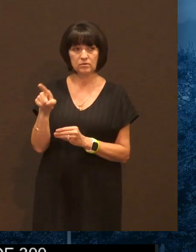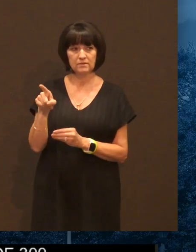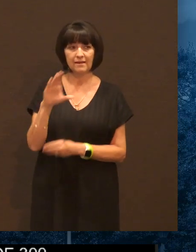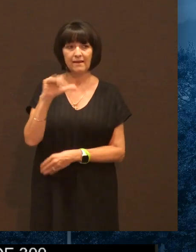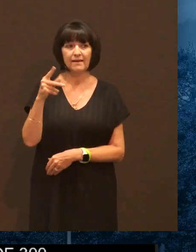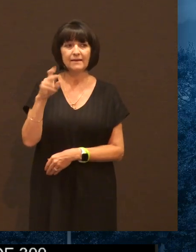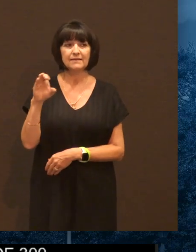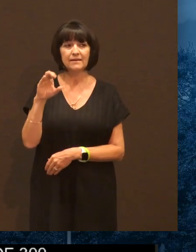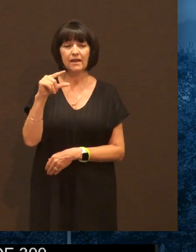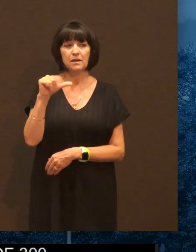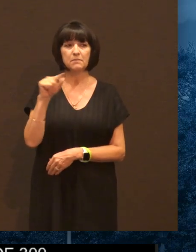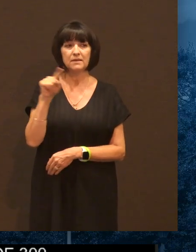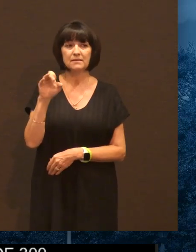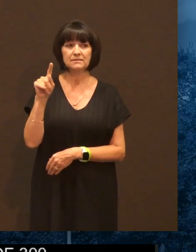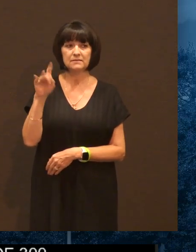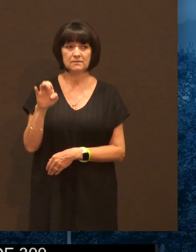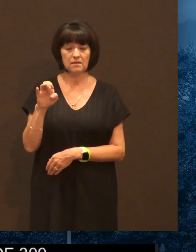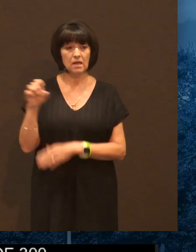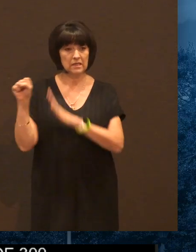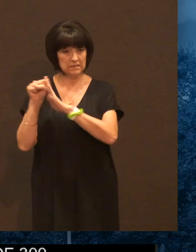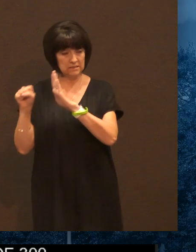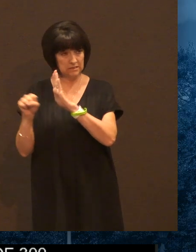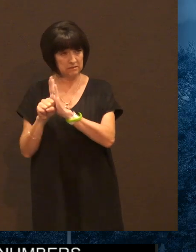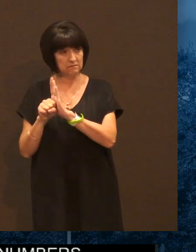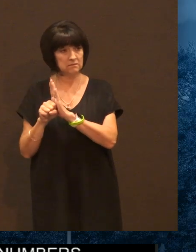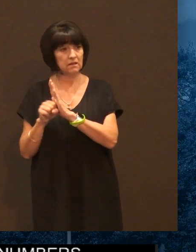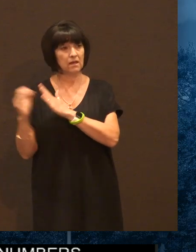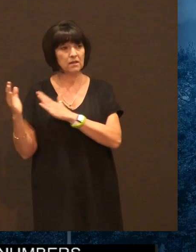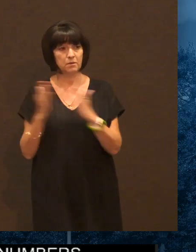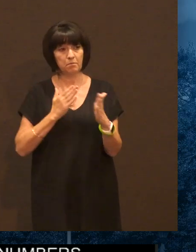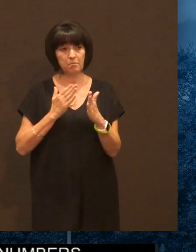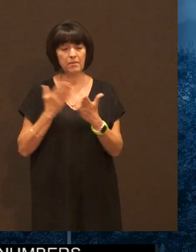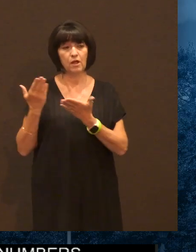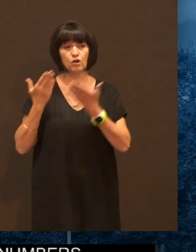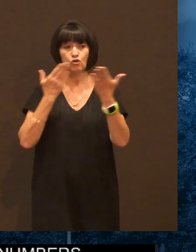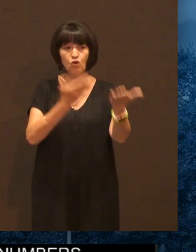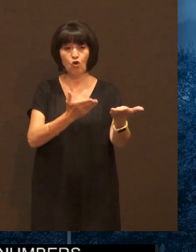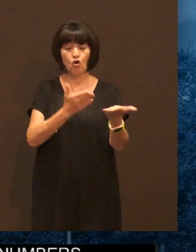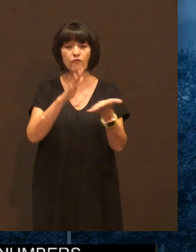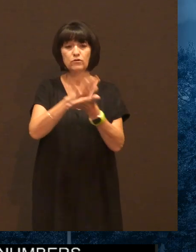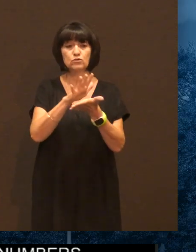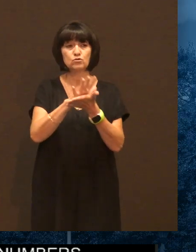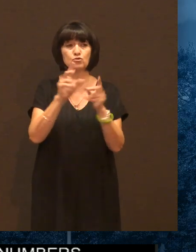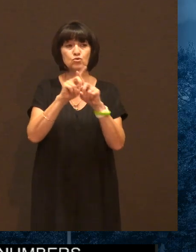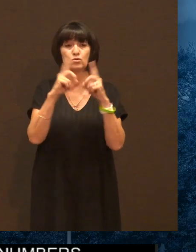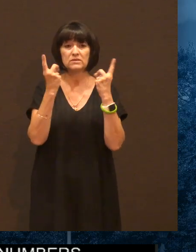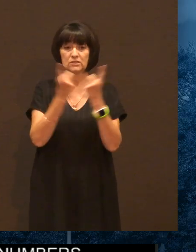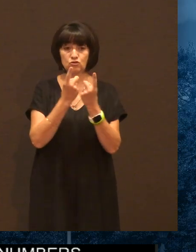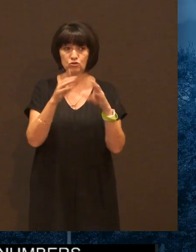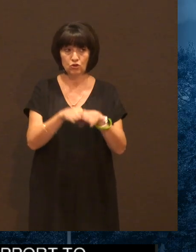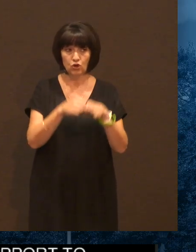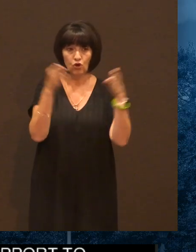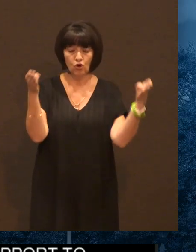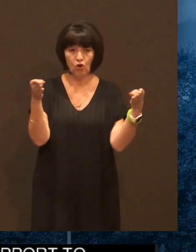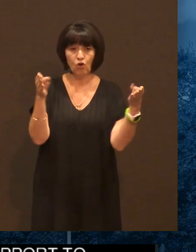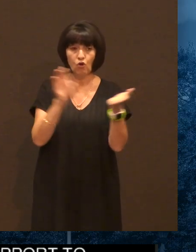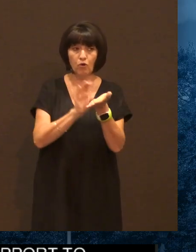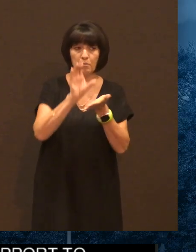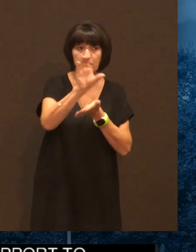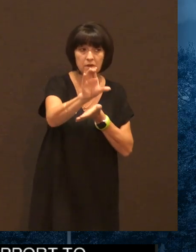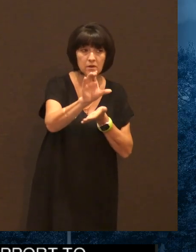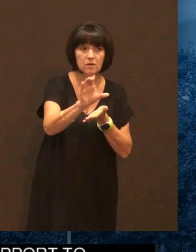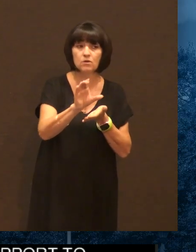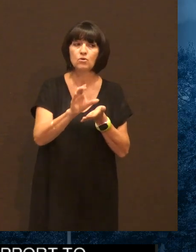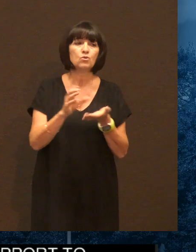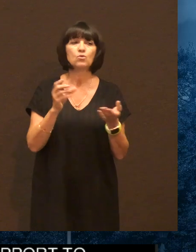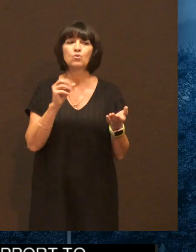Gazette. Will the state offer more financial support to districts that open or go to a hybrid system, or for any COVID-related costs